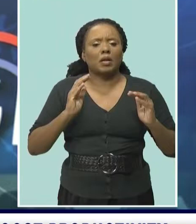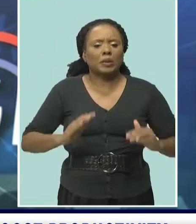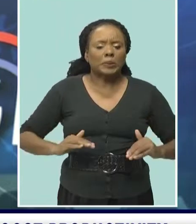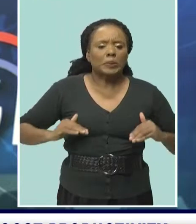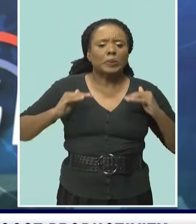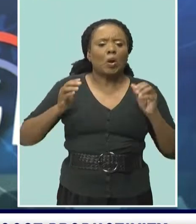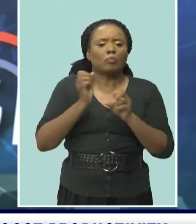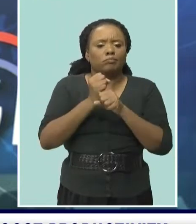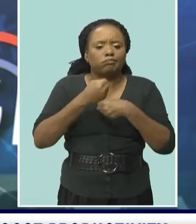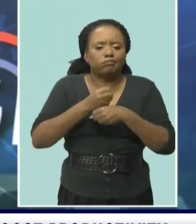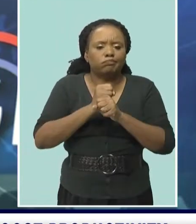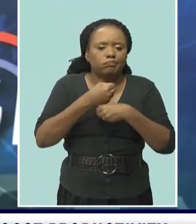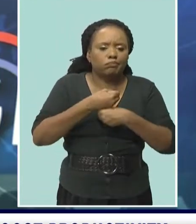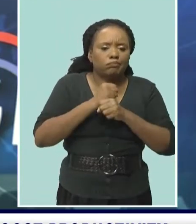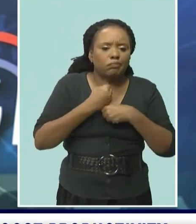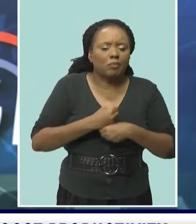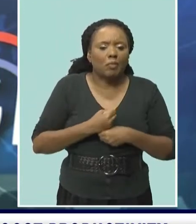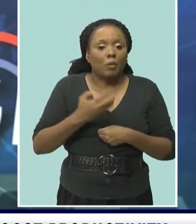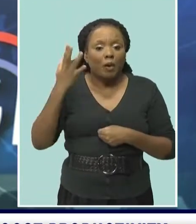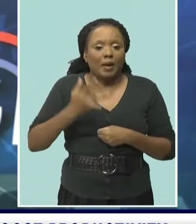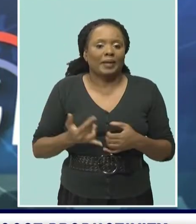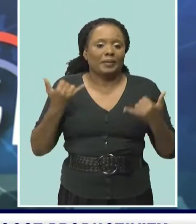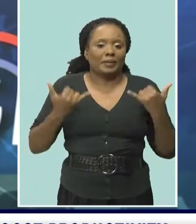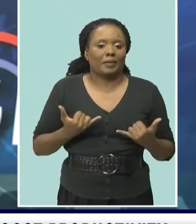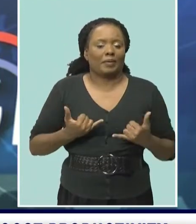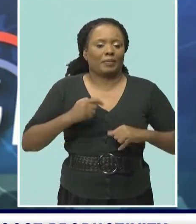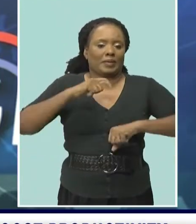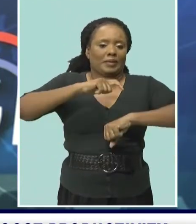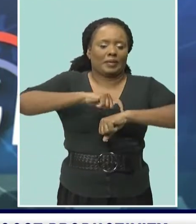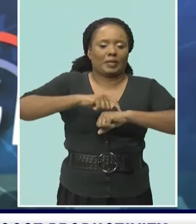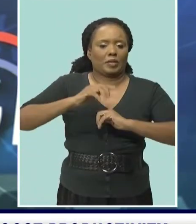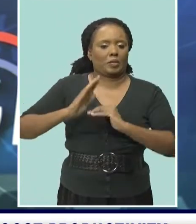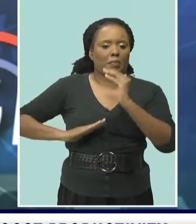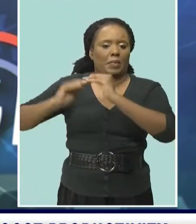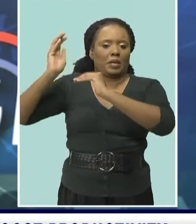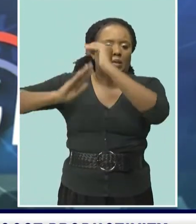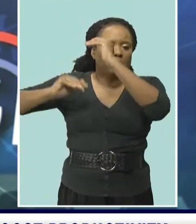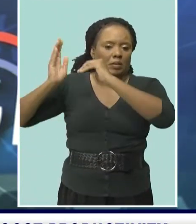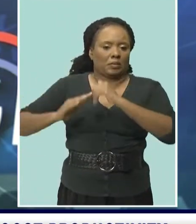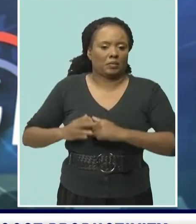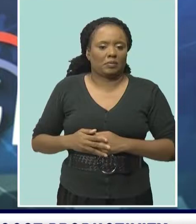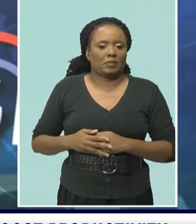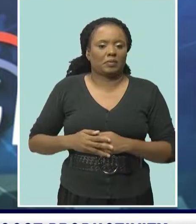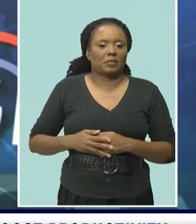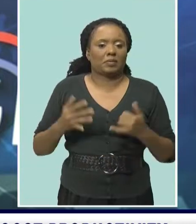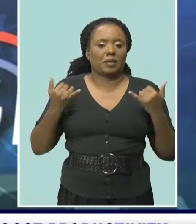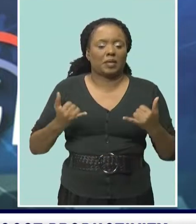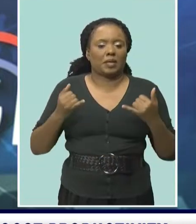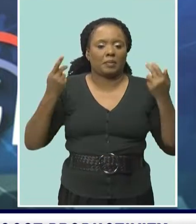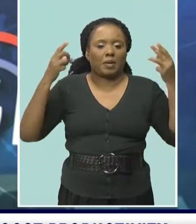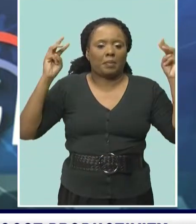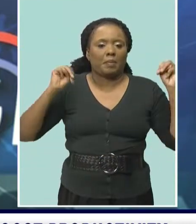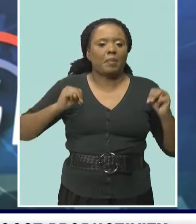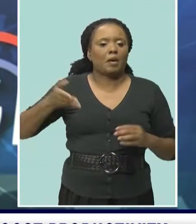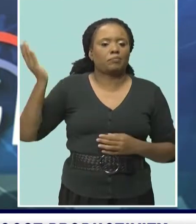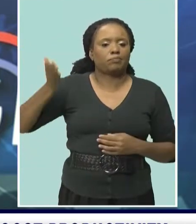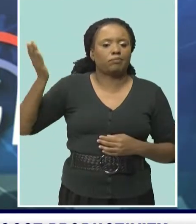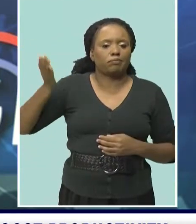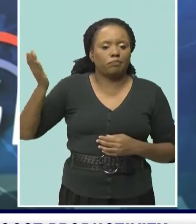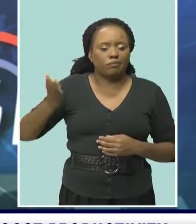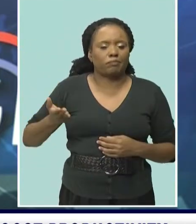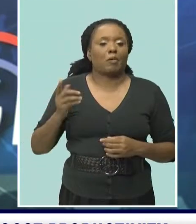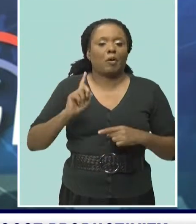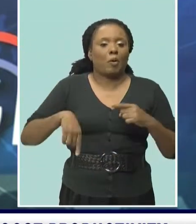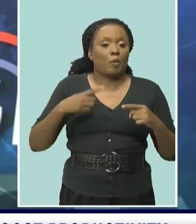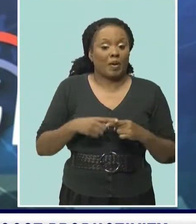in what she's calling the season to build. Ms. Motley received a standing ovation after delivering the feature address at the Barbados